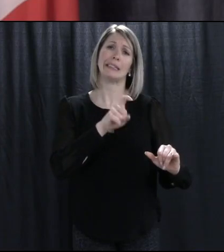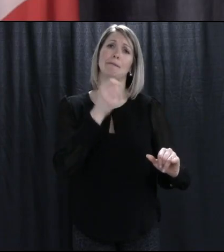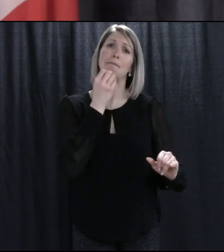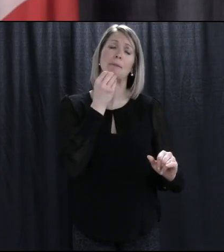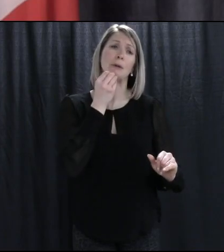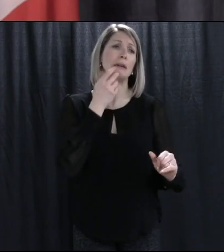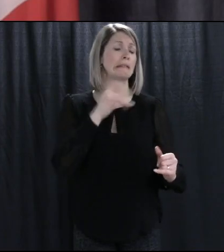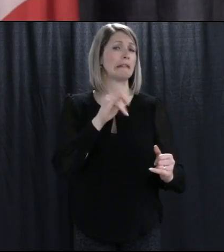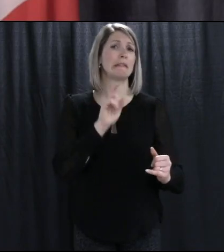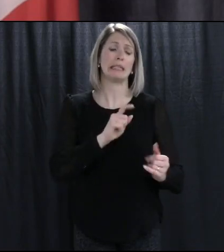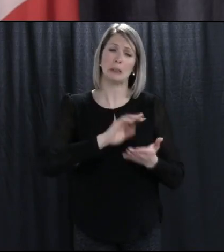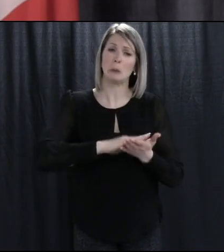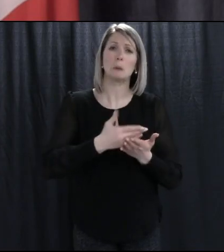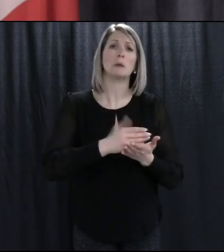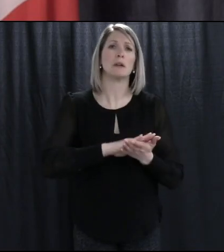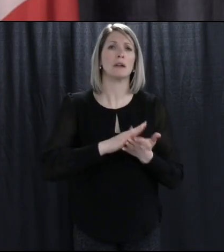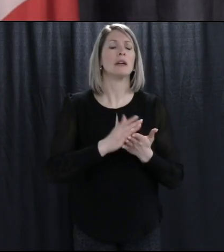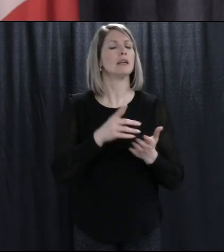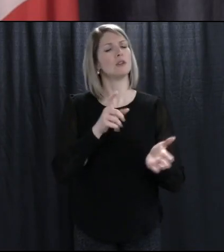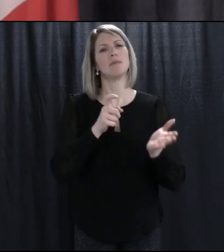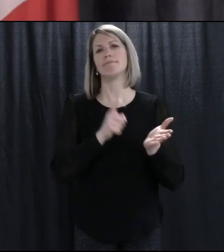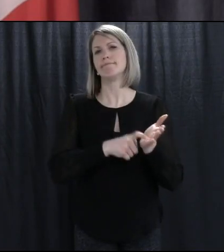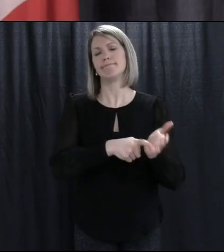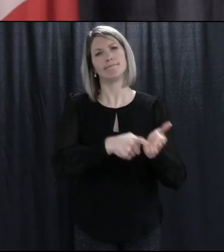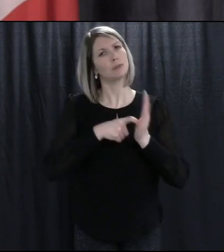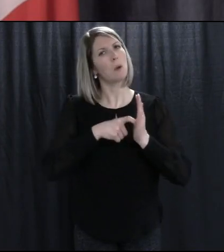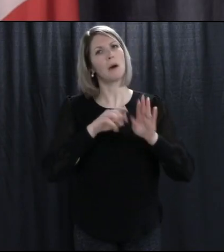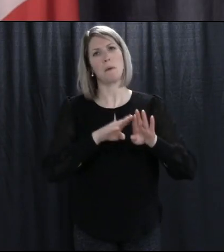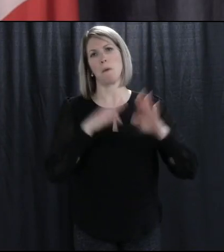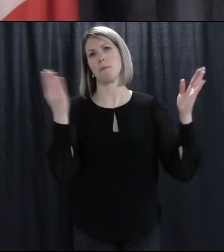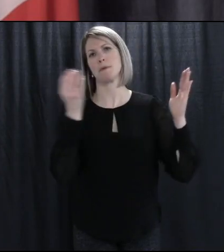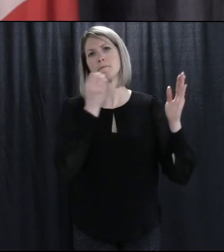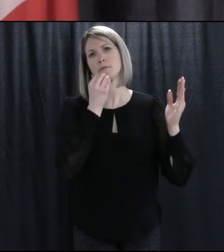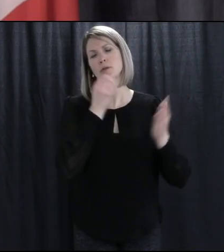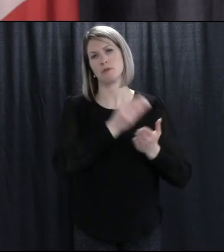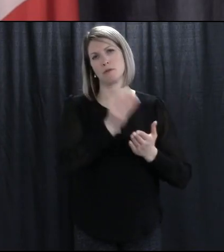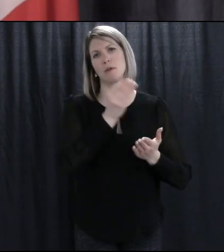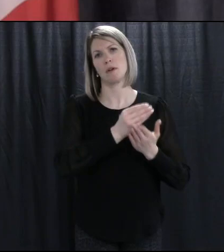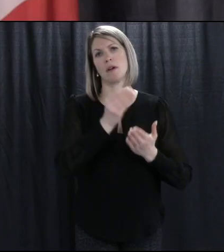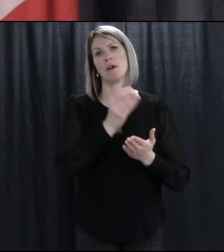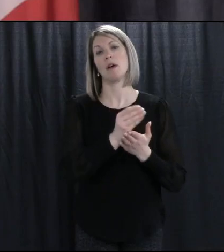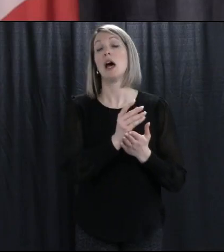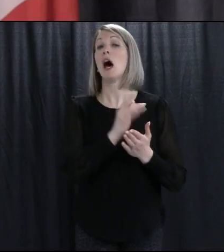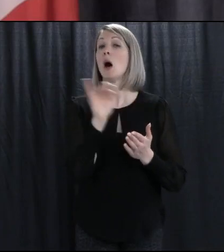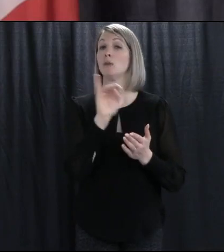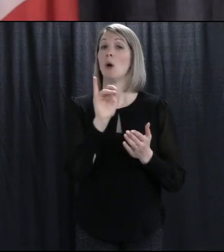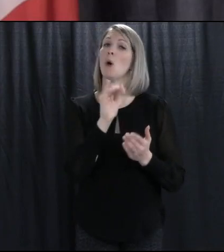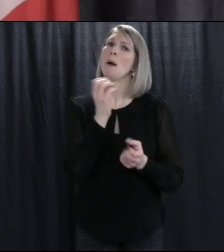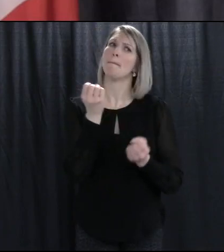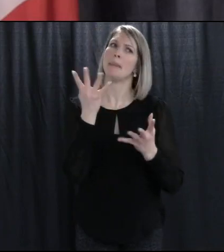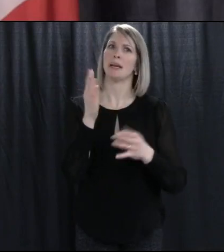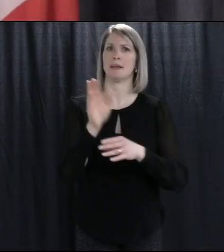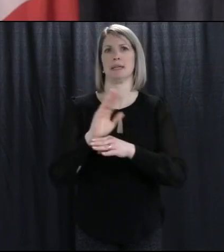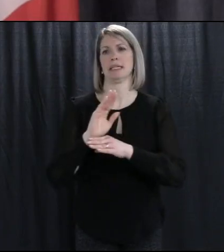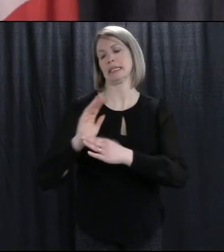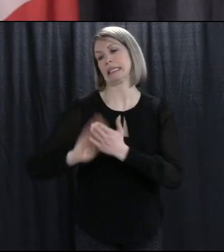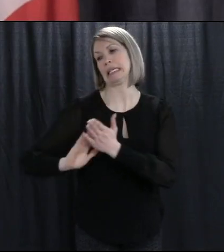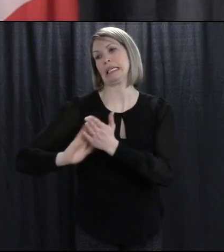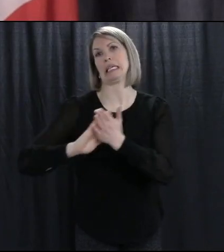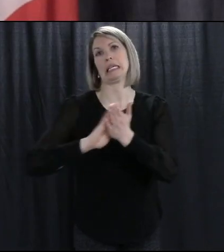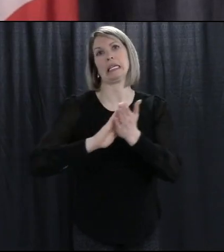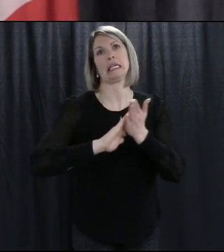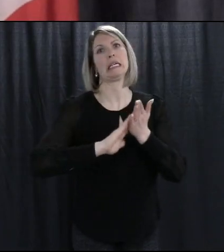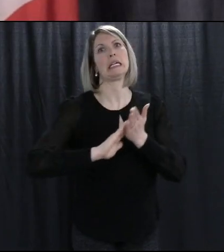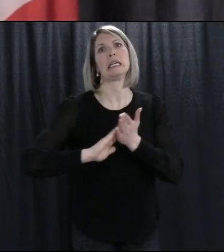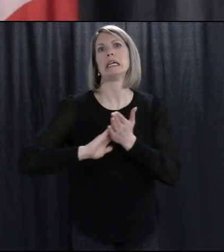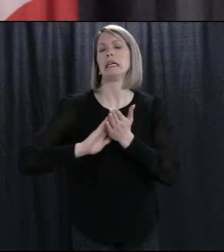services that must continue. And, you know, grocery stores have certainly been enhancing cleaning, as many businesses have been doing.